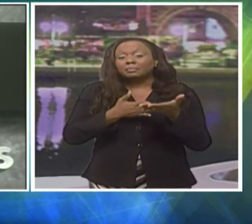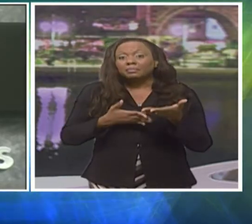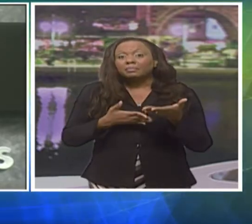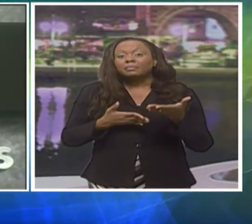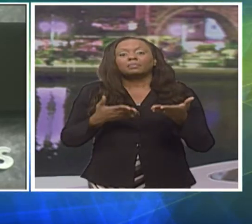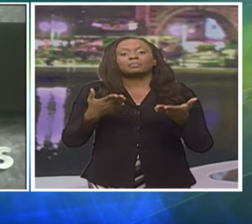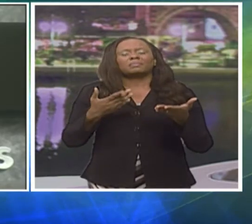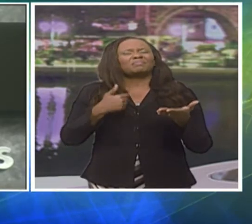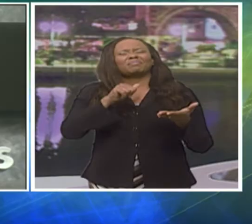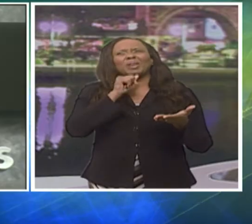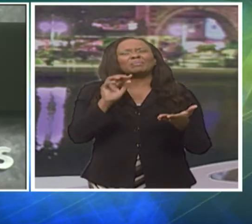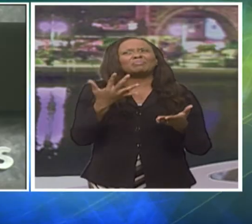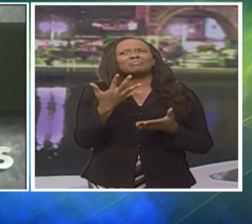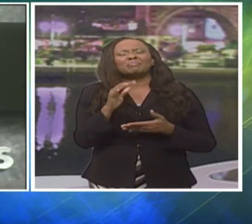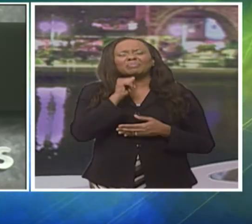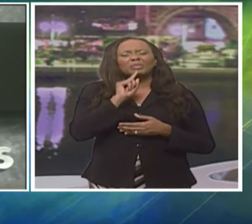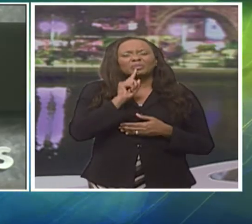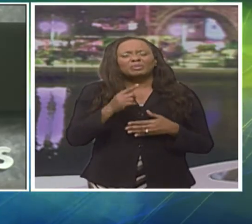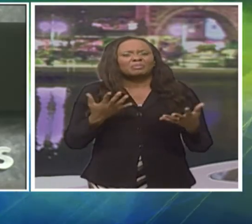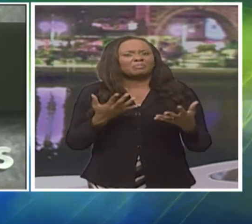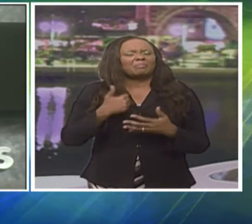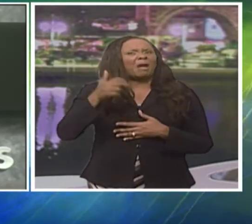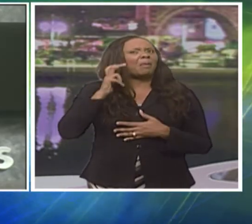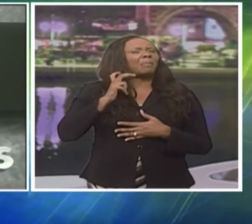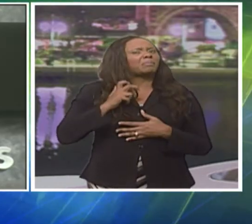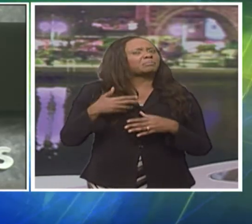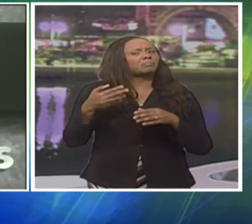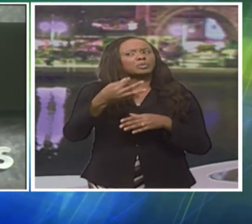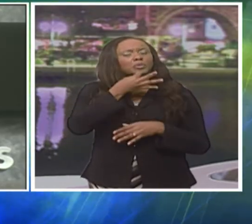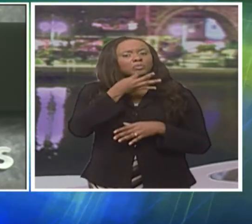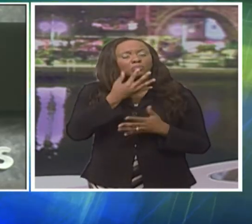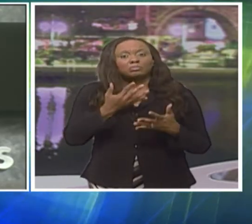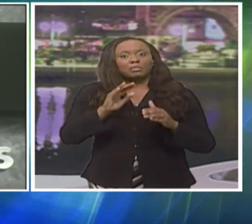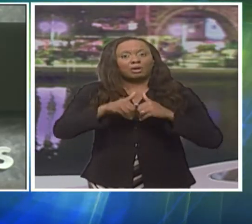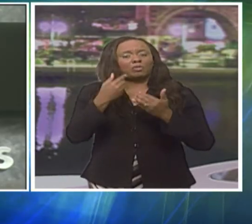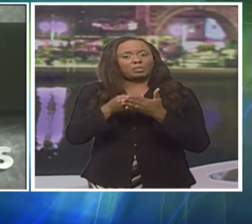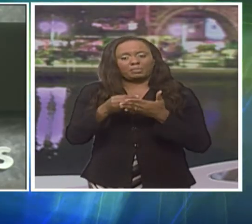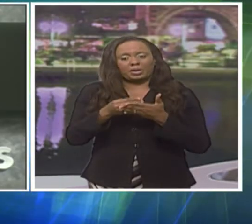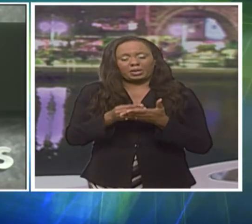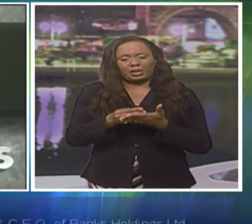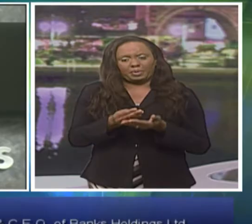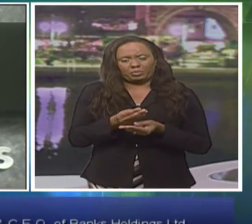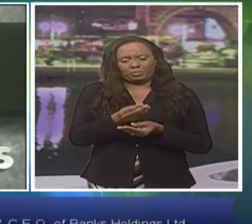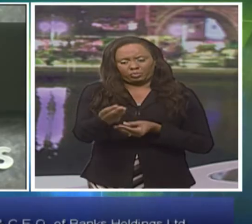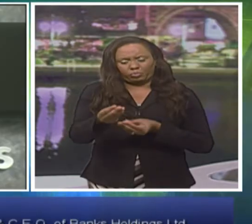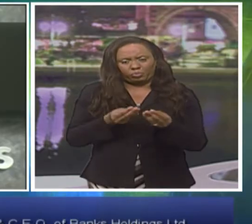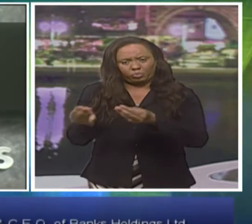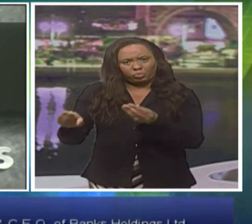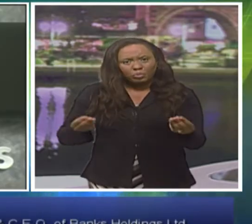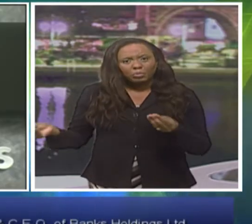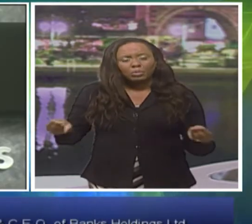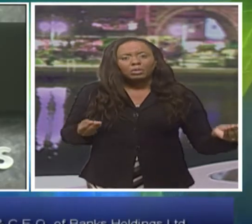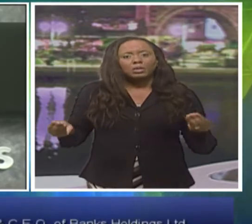and which I'm not too sure when it will get to the House, but I'm told very shortly, will deal with how those funds are dispensed. And the whole idea is